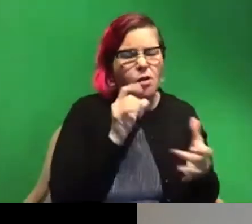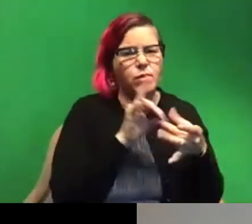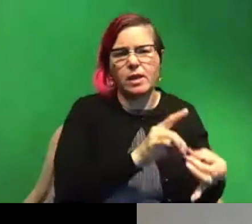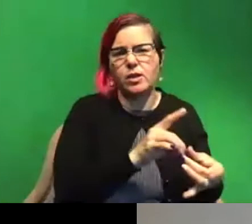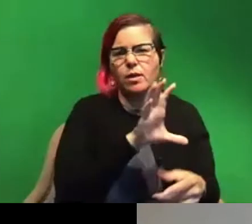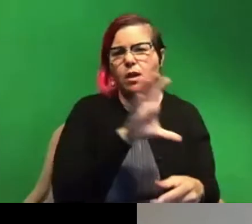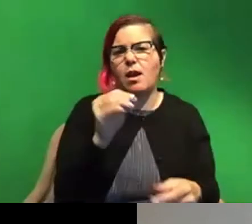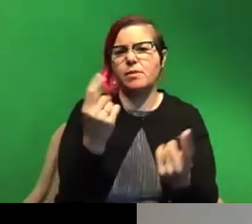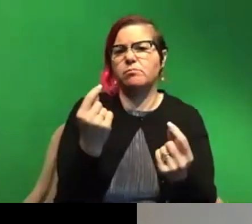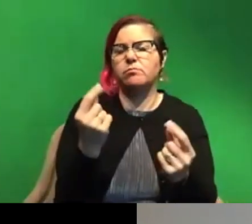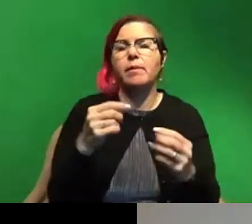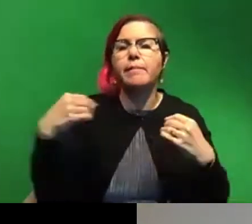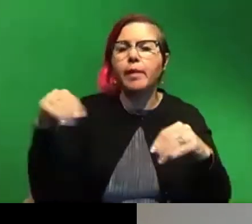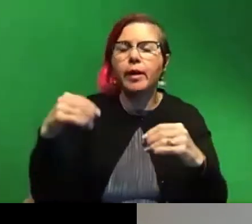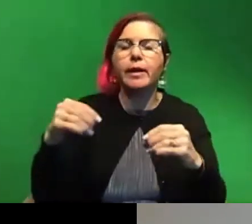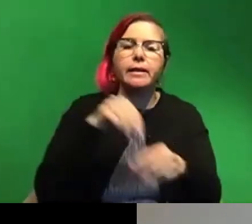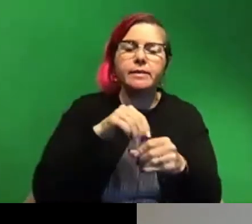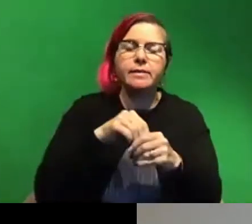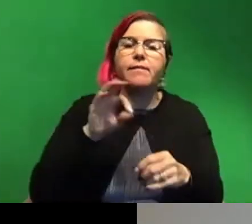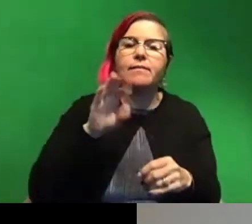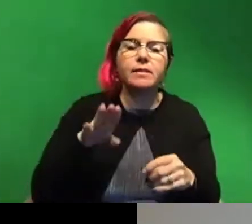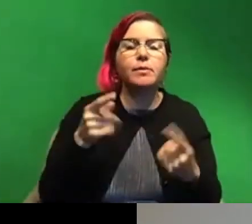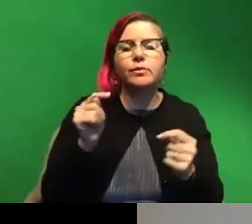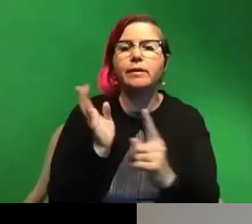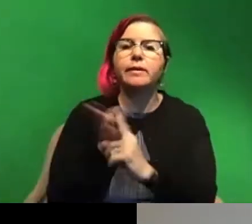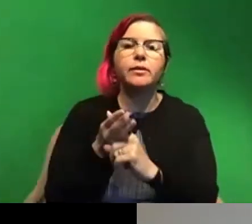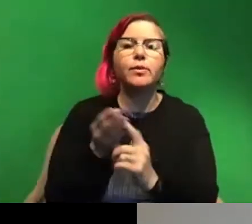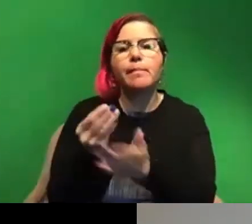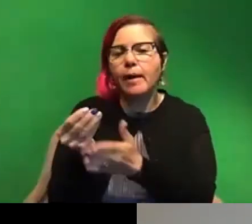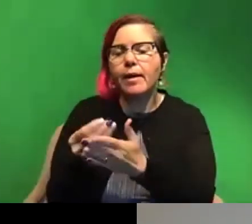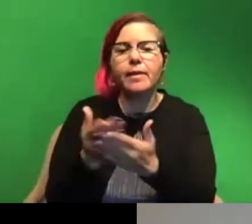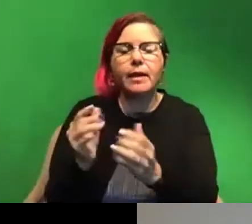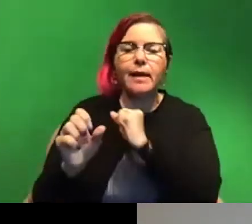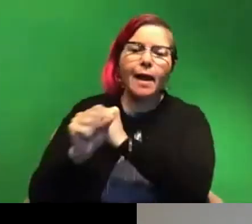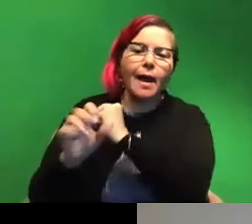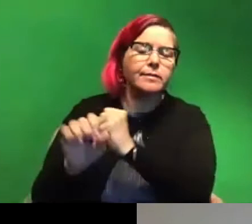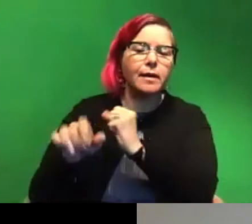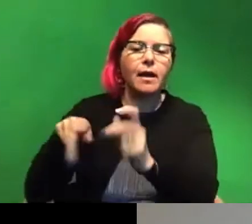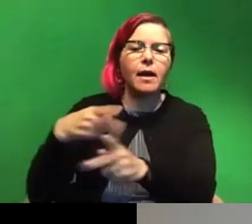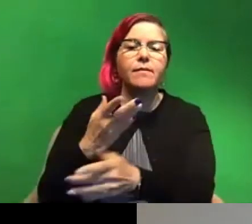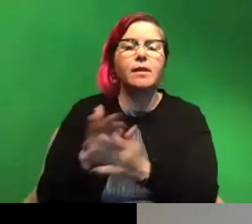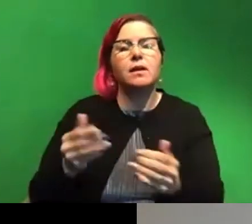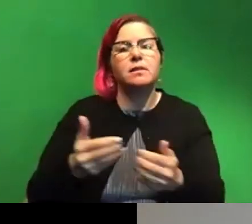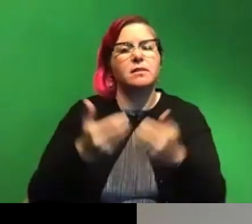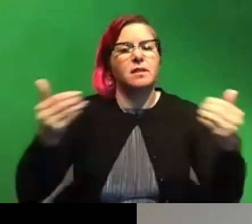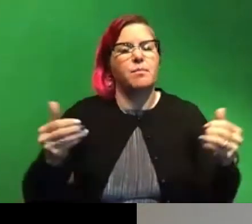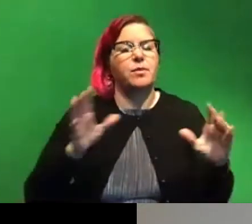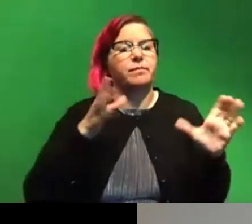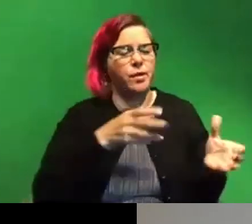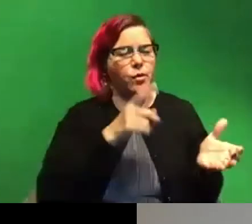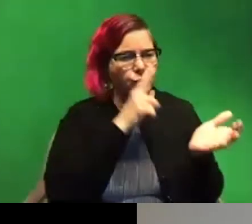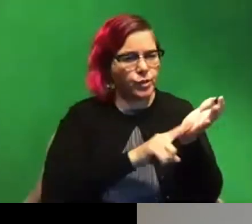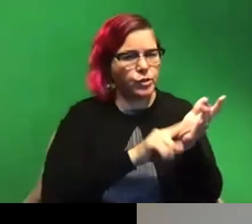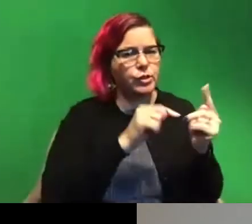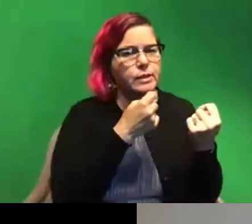all the marketing inside Facebook and trying to get you to, buy things and ads like that, it's totally different than the whole research team that's trying